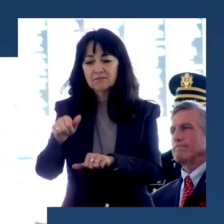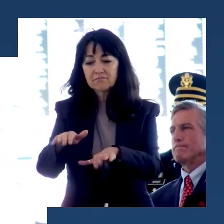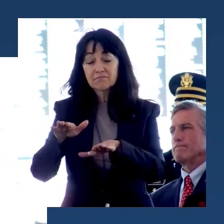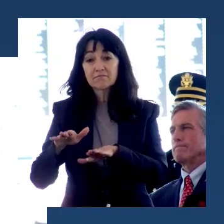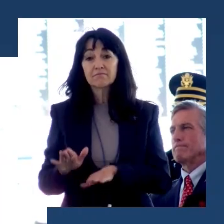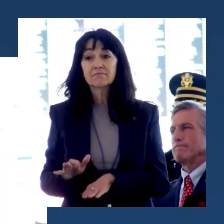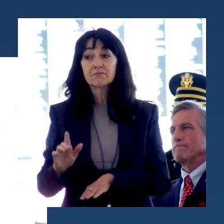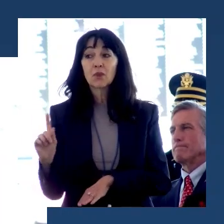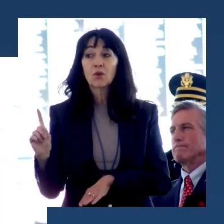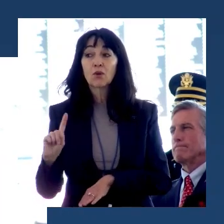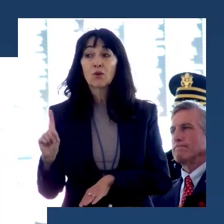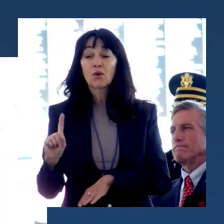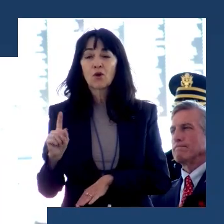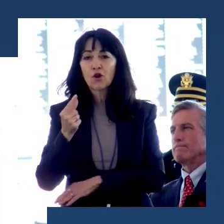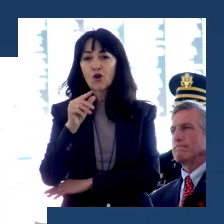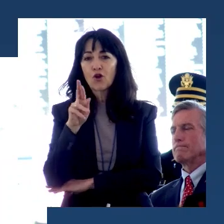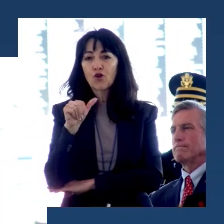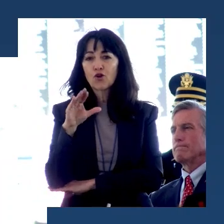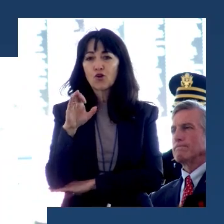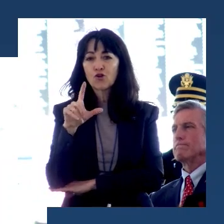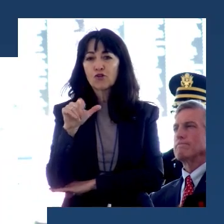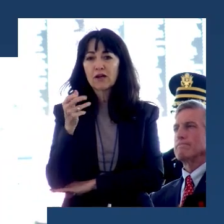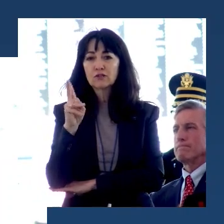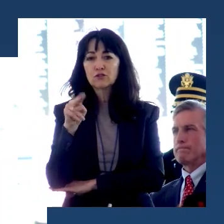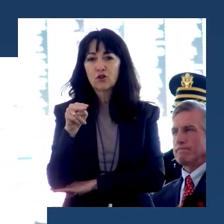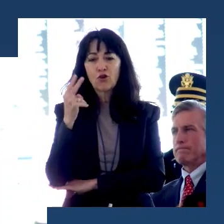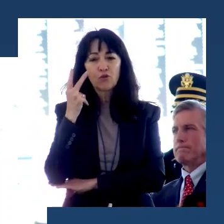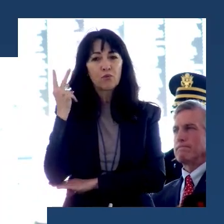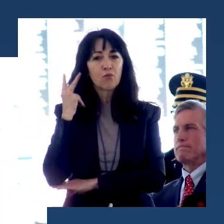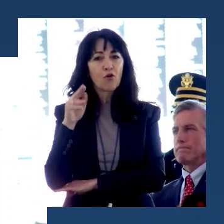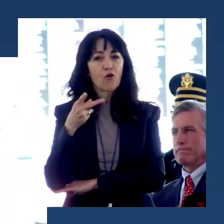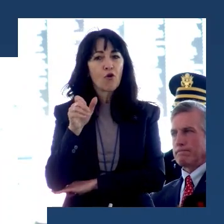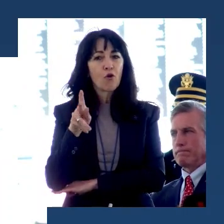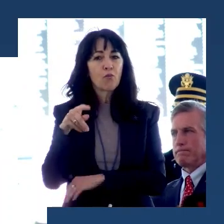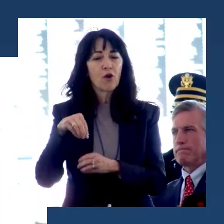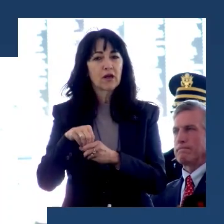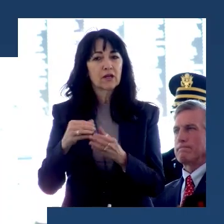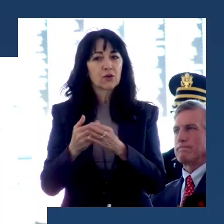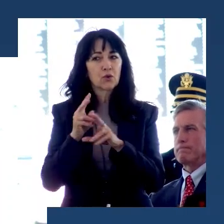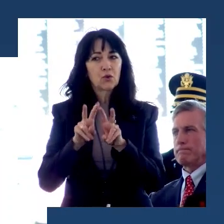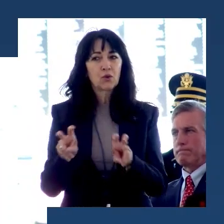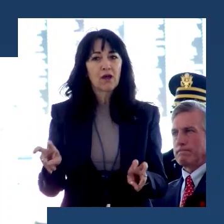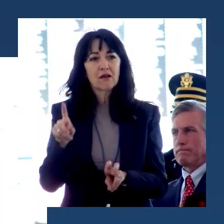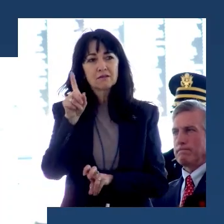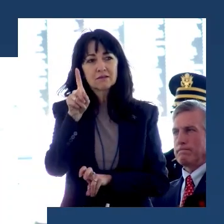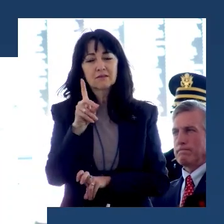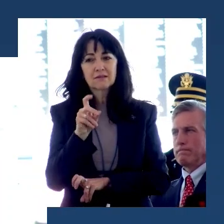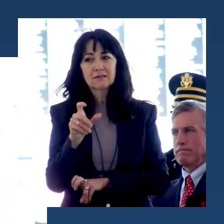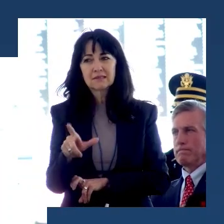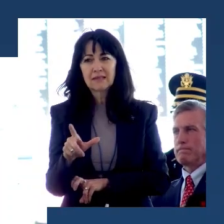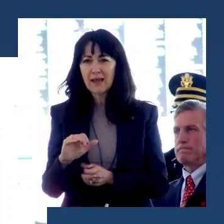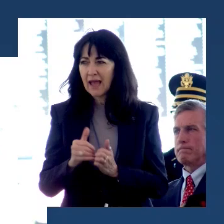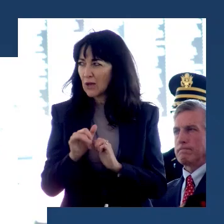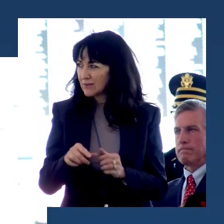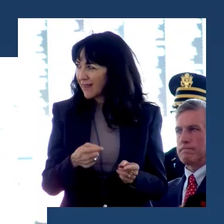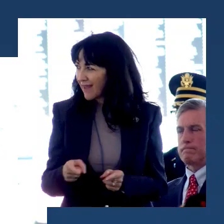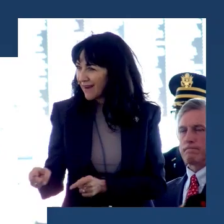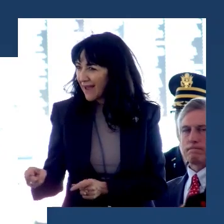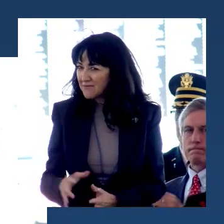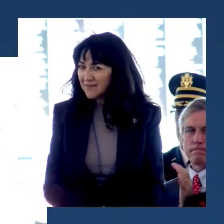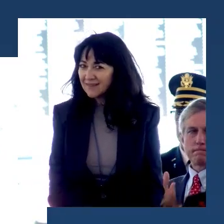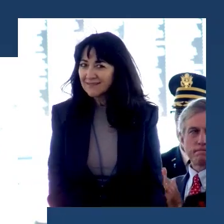at Grace Lawn Memorial Park in Newcastle, Delaware. How does that happen?